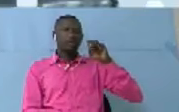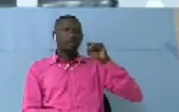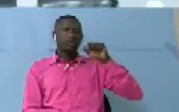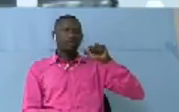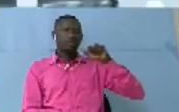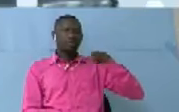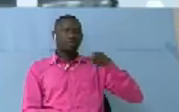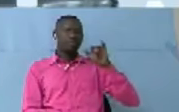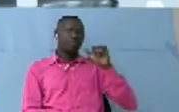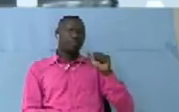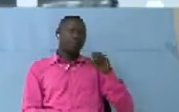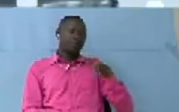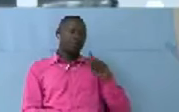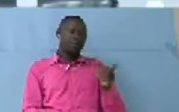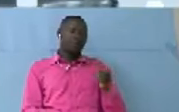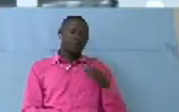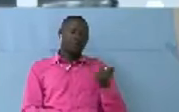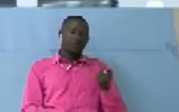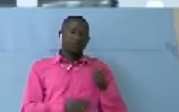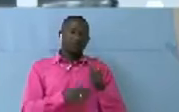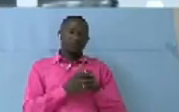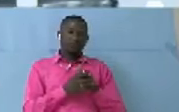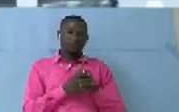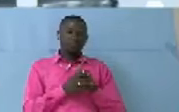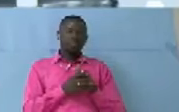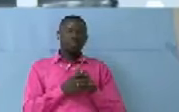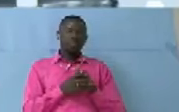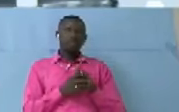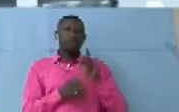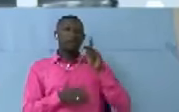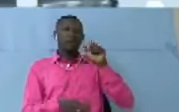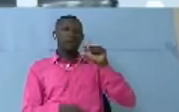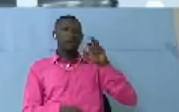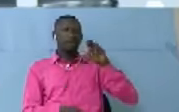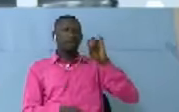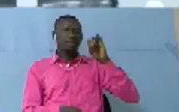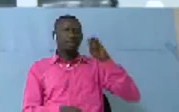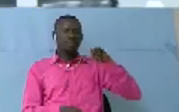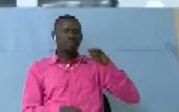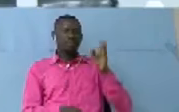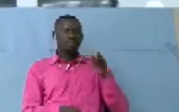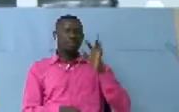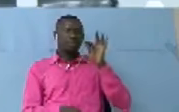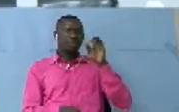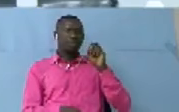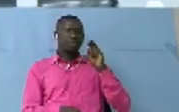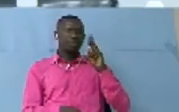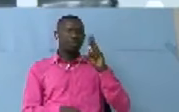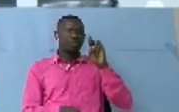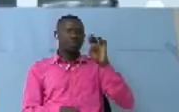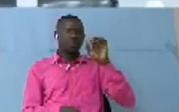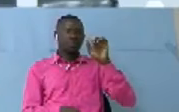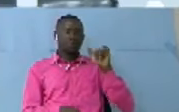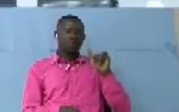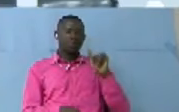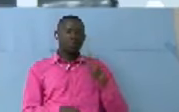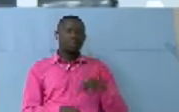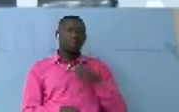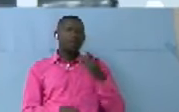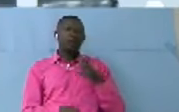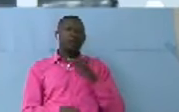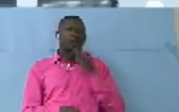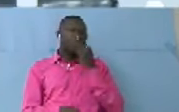Chornanja, December 31st attack me sponsor Ani Papa Fall. Chornanja, Papa Fall. I told them I did not know all of